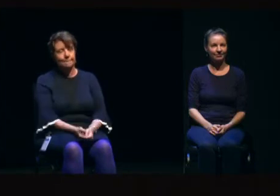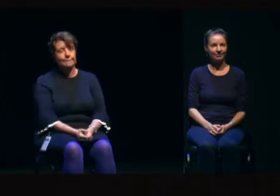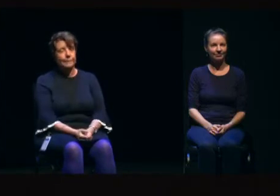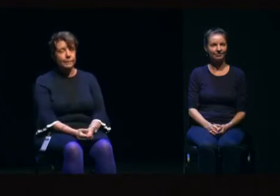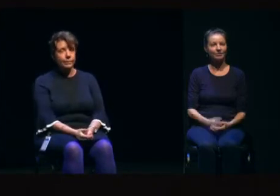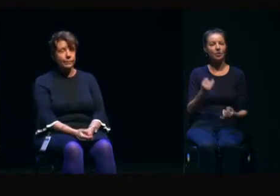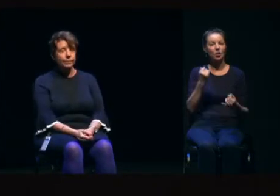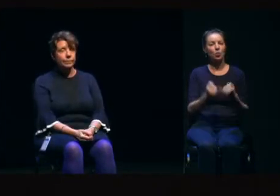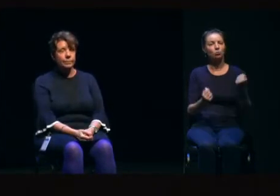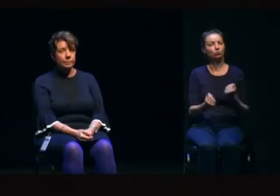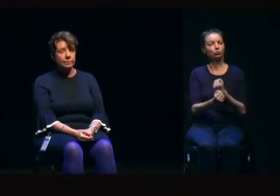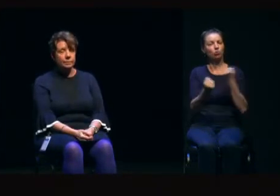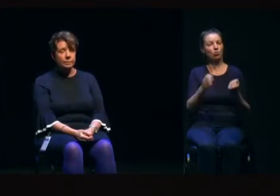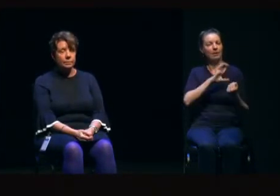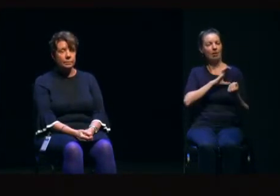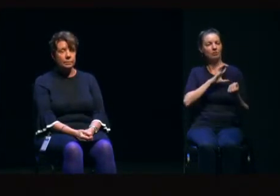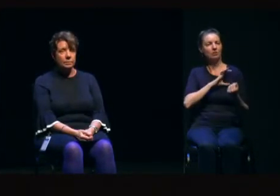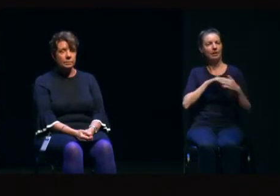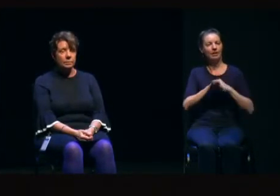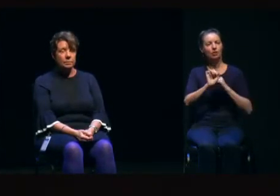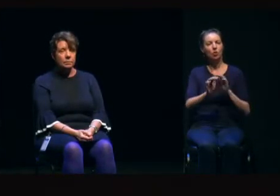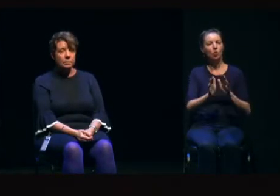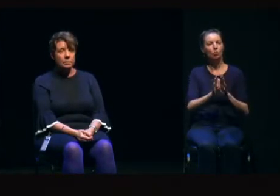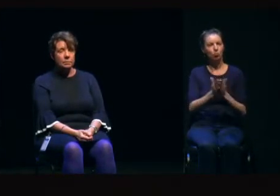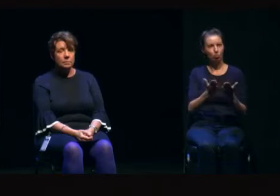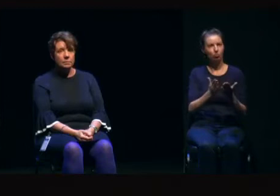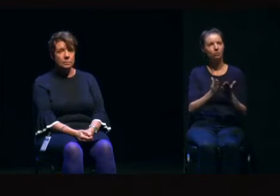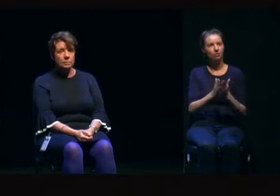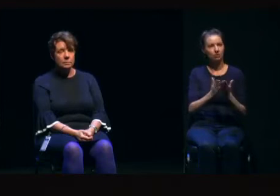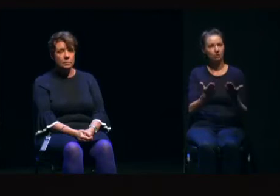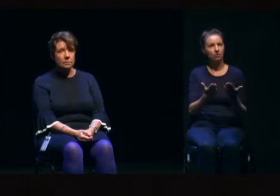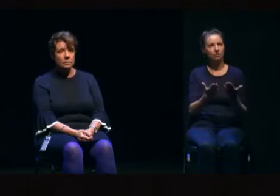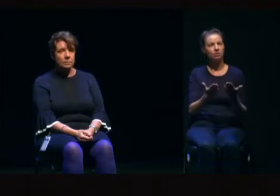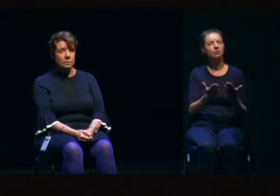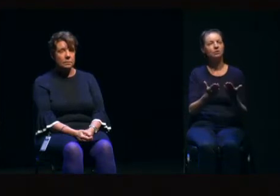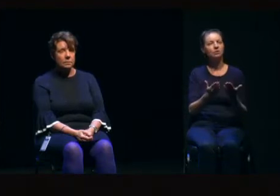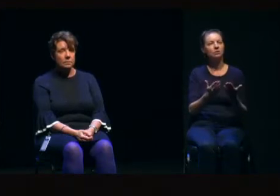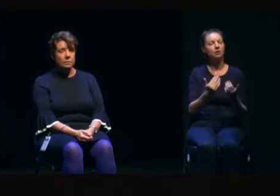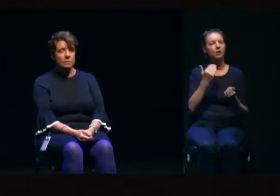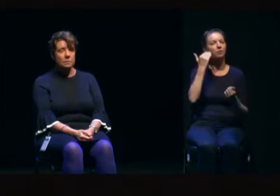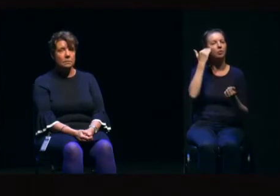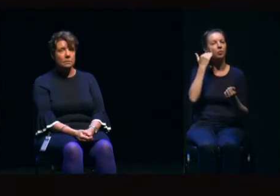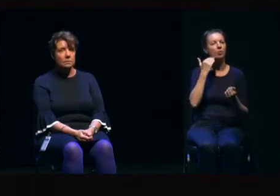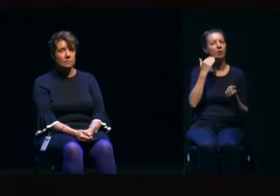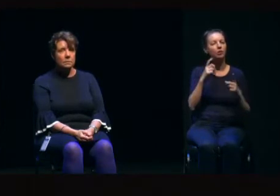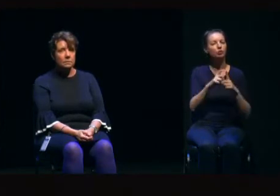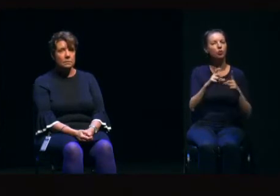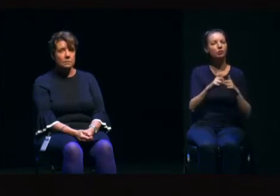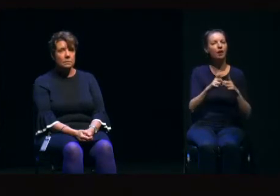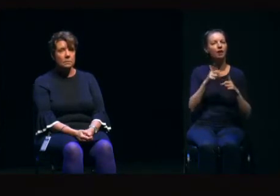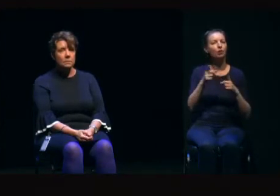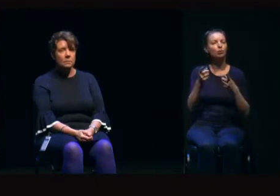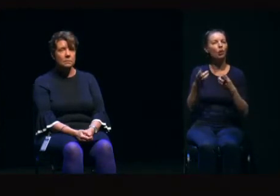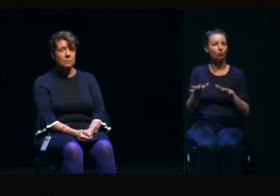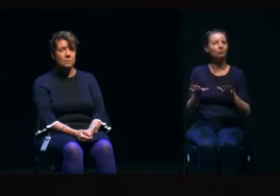strongest character probably in your books was the story of Paula, the daughter you lost, the beautiful